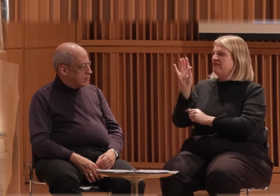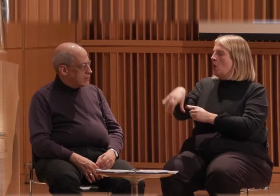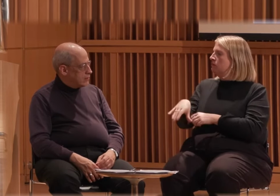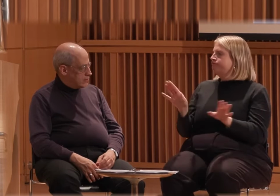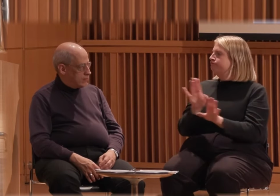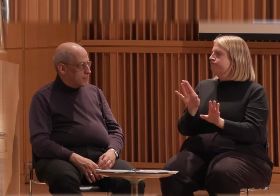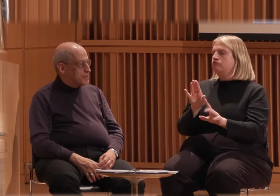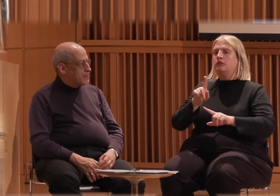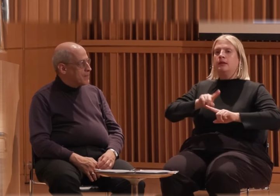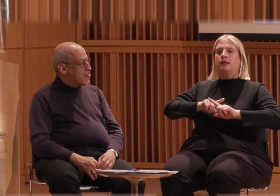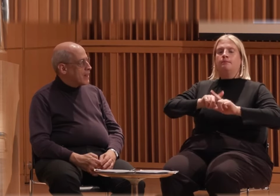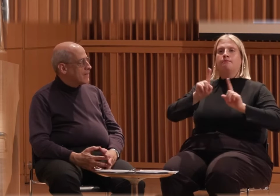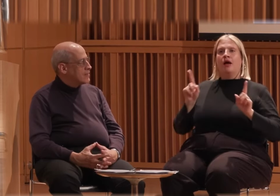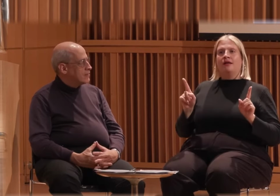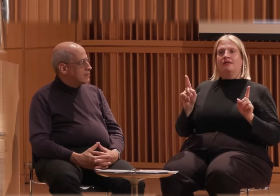the fact that